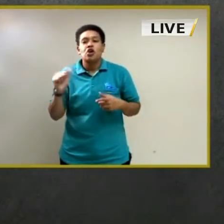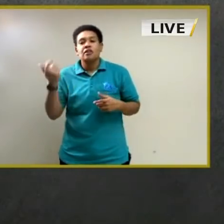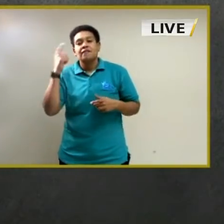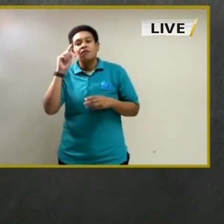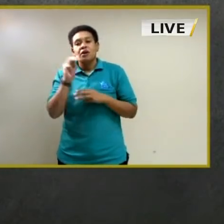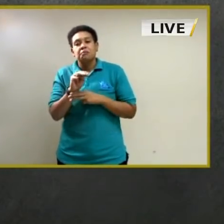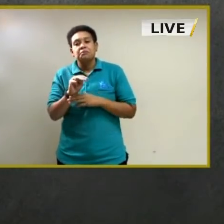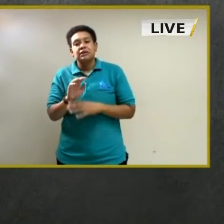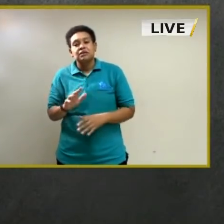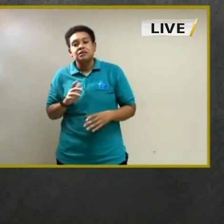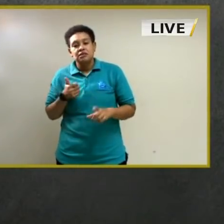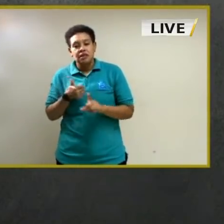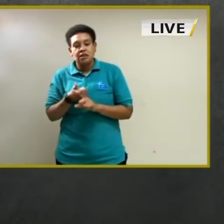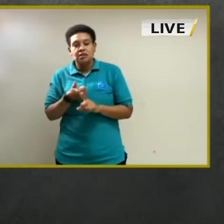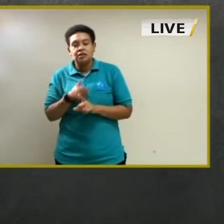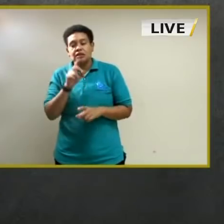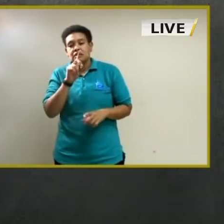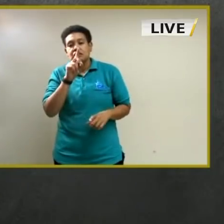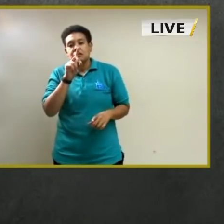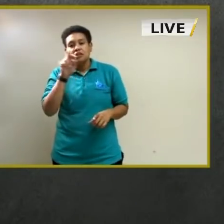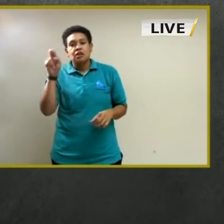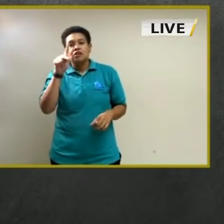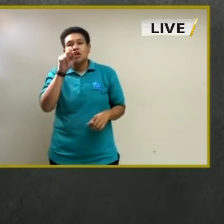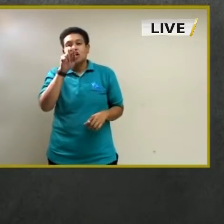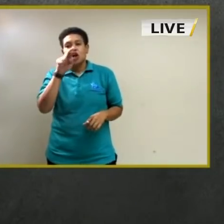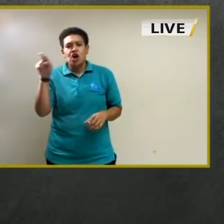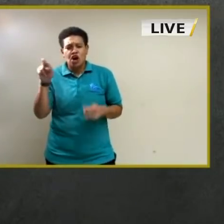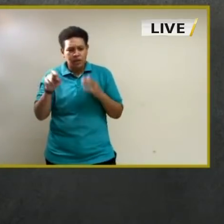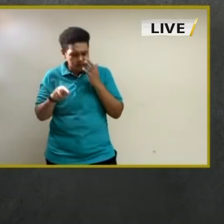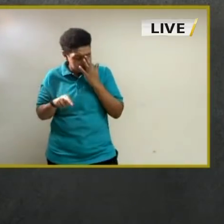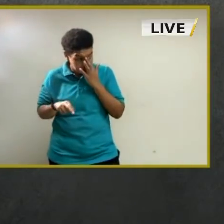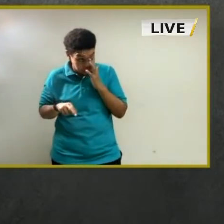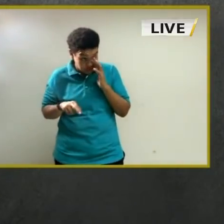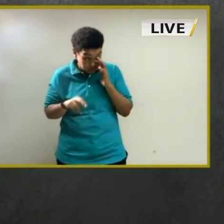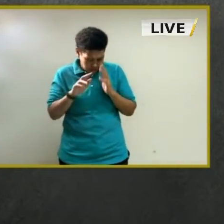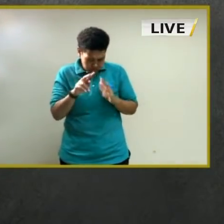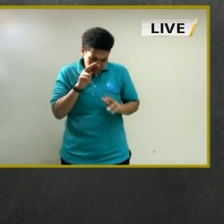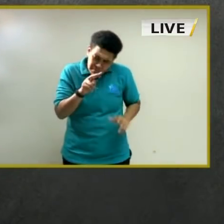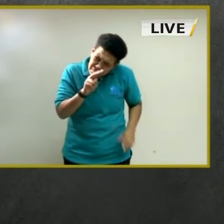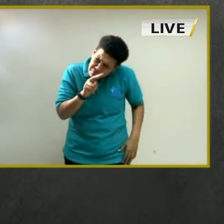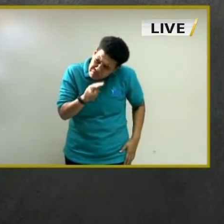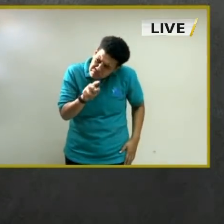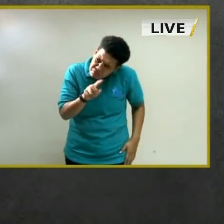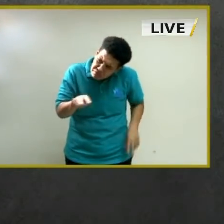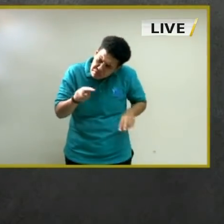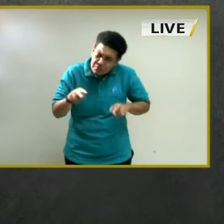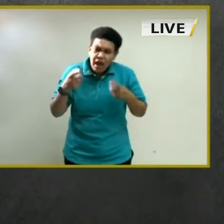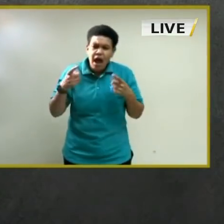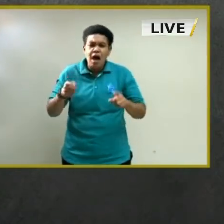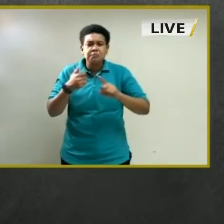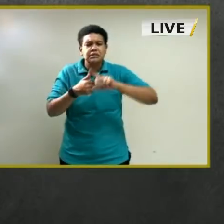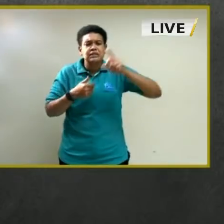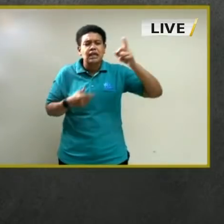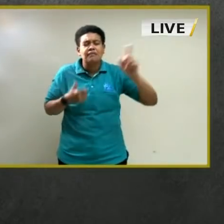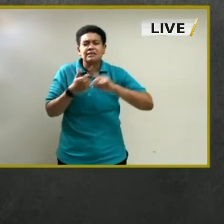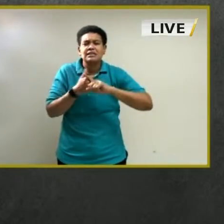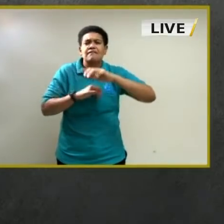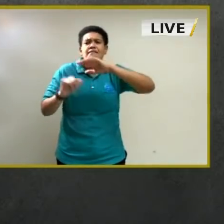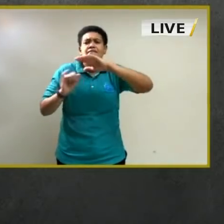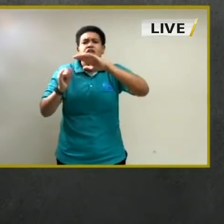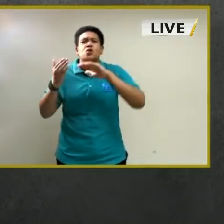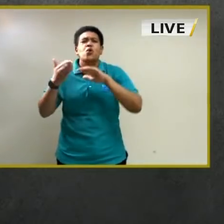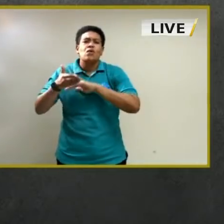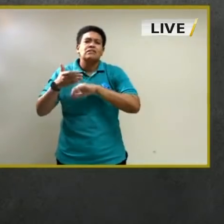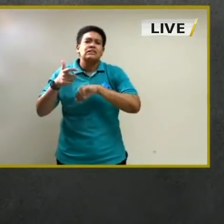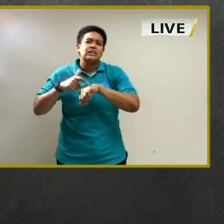minister. Dr. Webster Carr, judging by what we've seen at infection over the